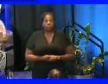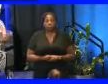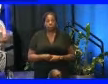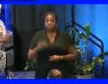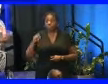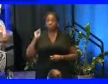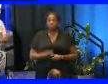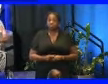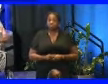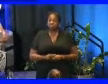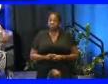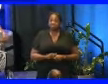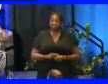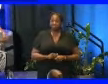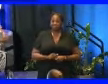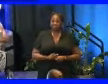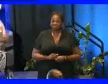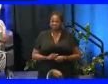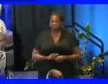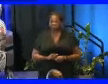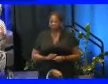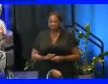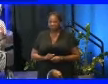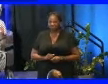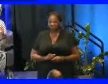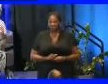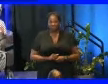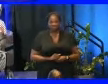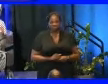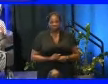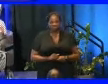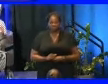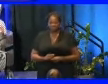Yeah. Awesome. Yeah.